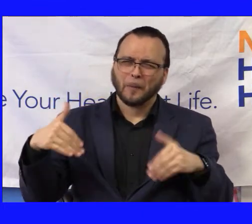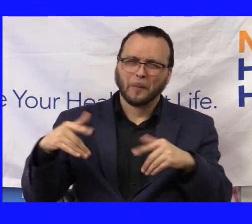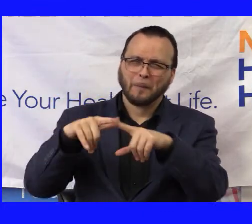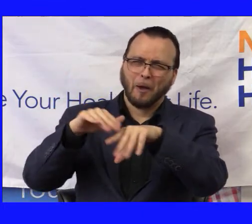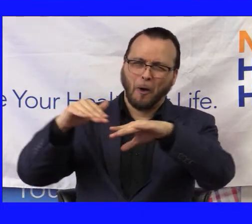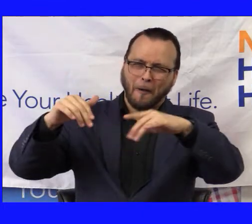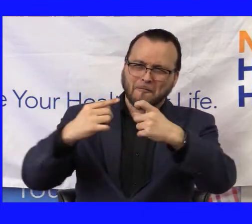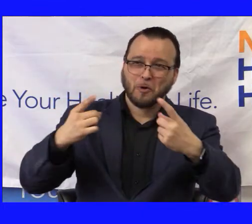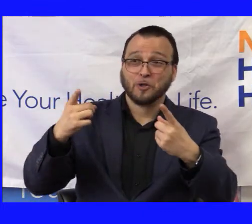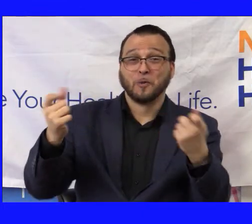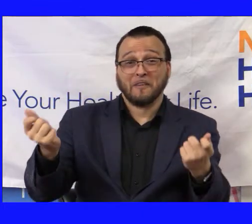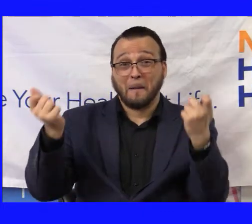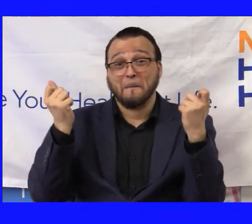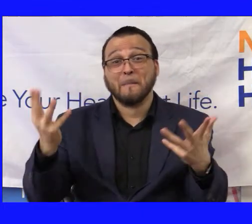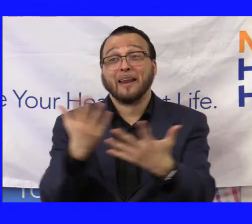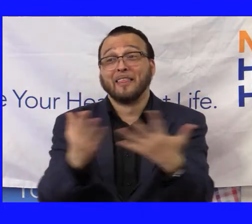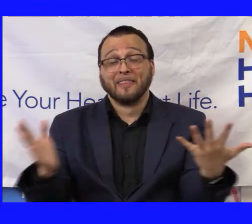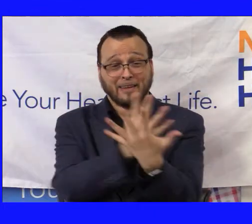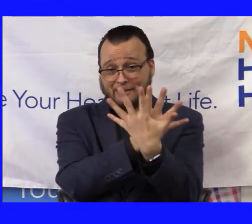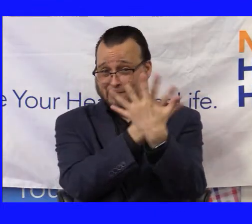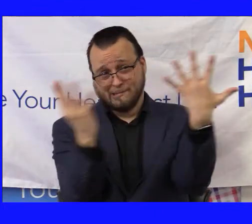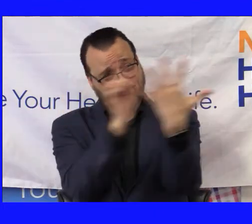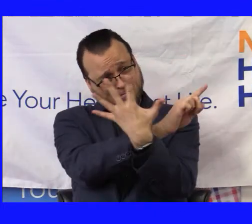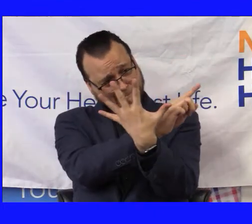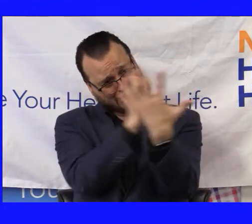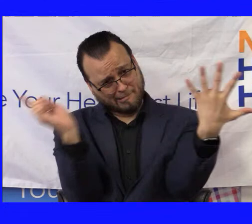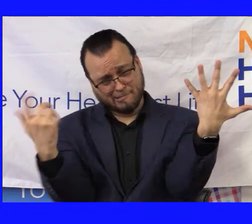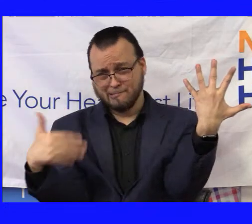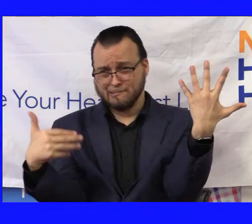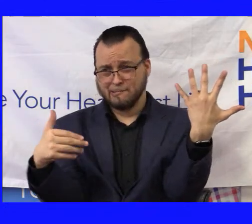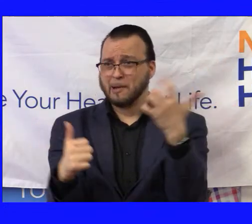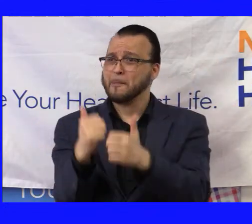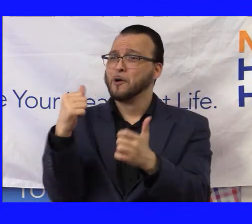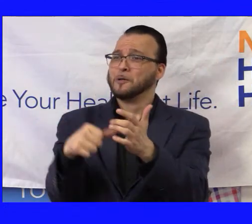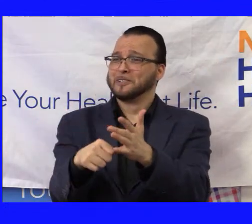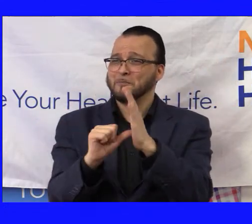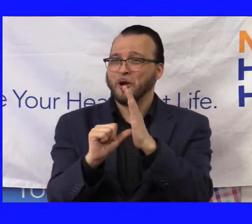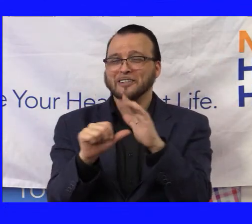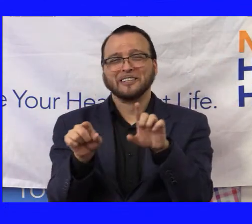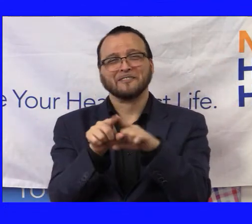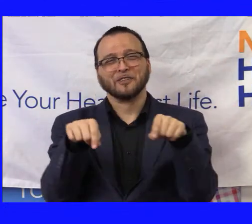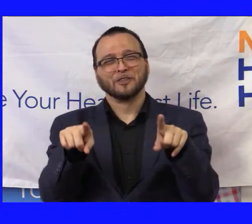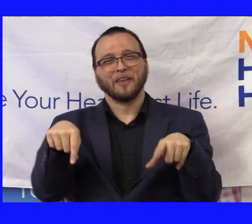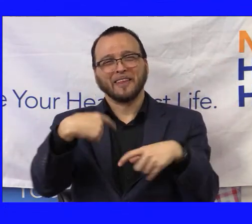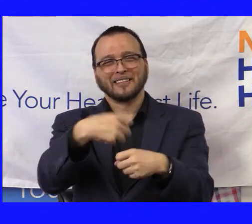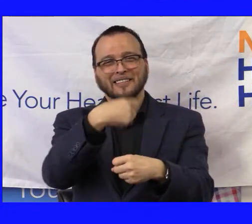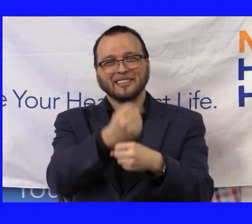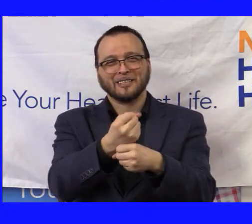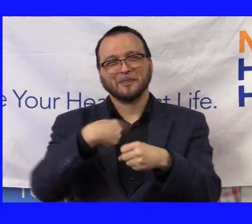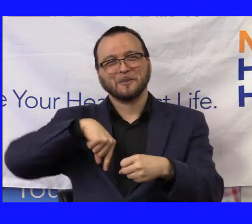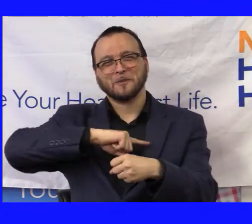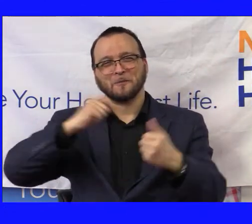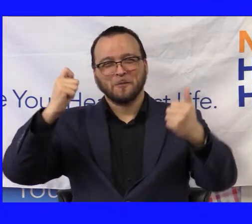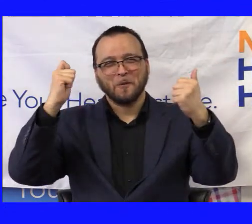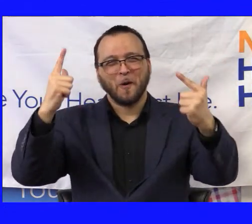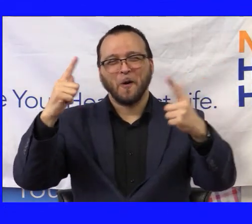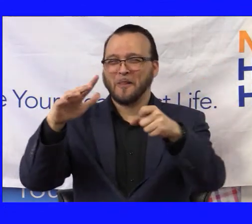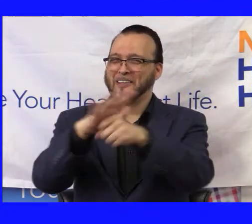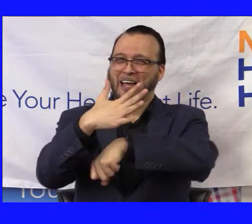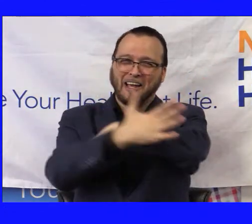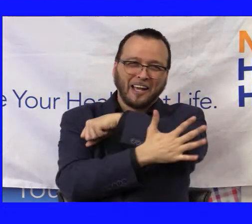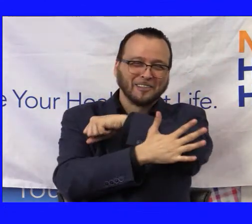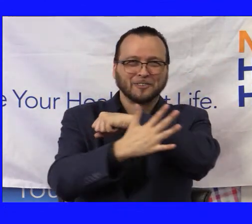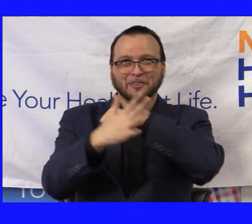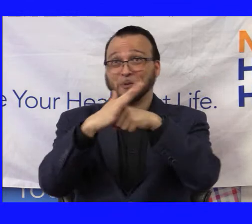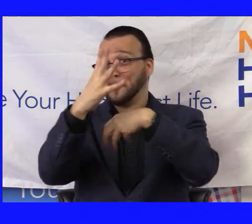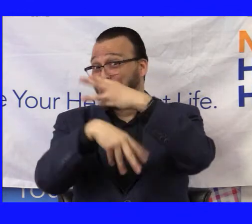things that you have to worry about it. And most impressive is that even during this year in which we all and the whole nation and the world has